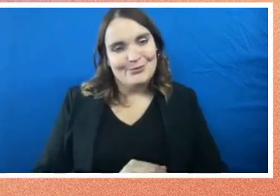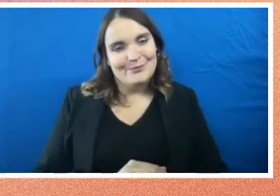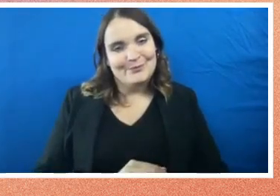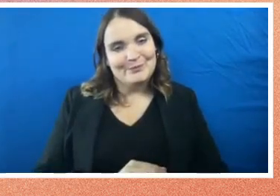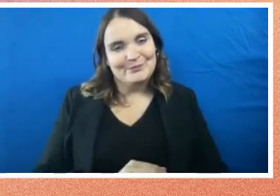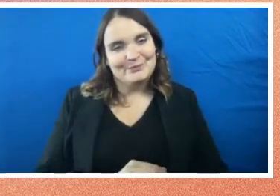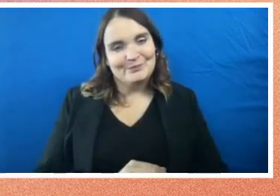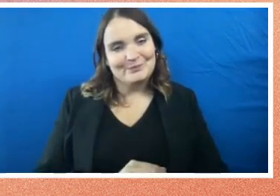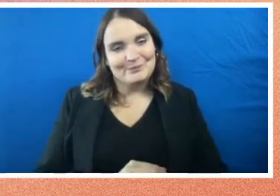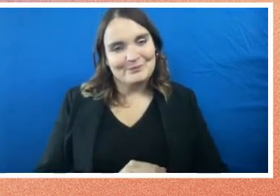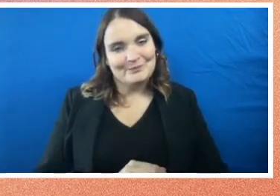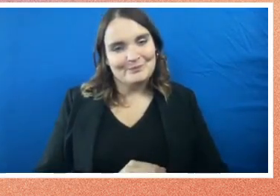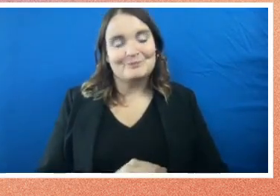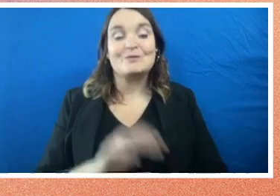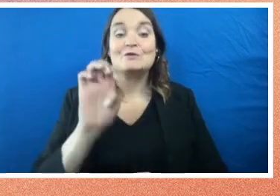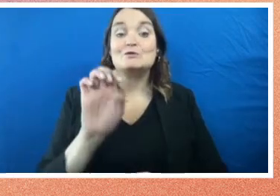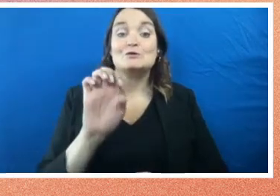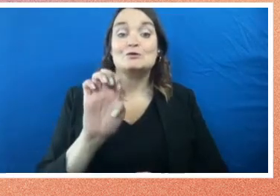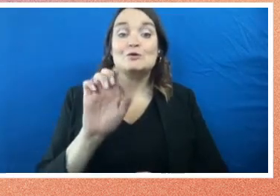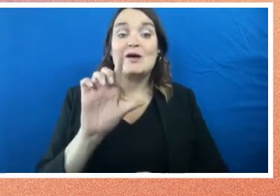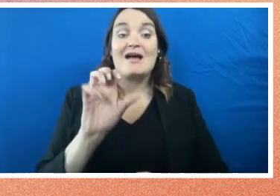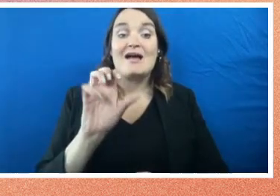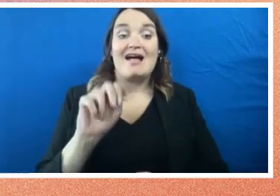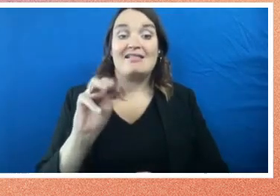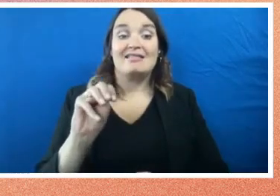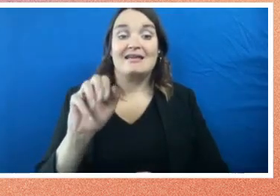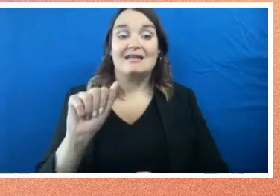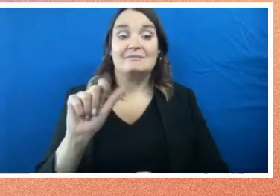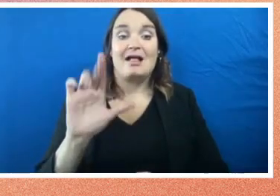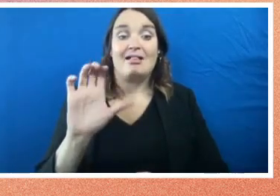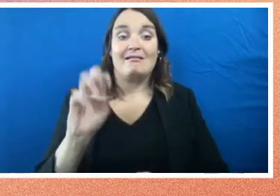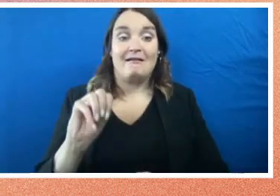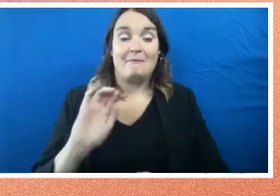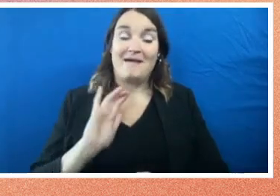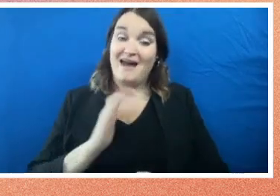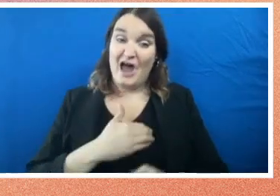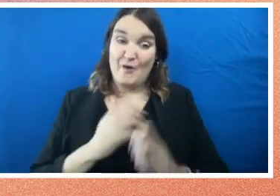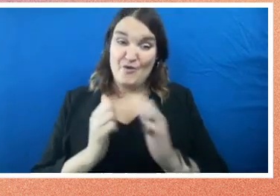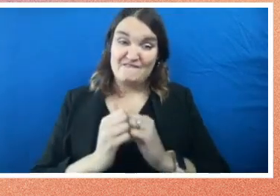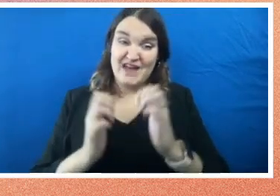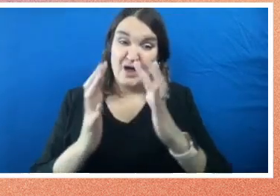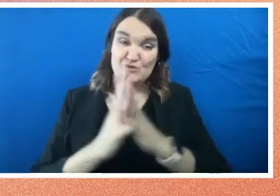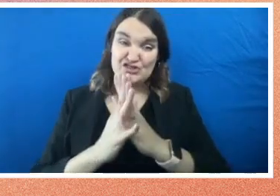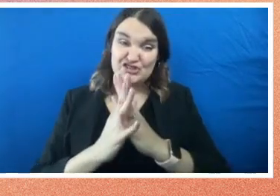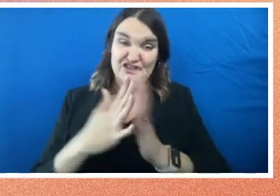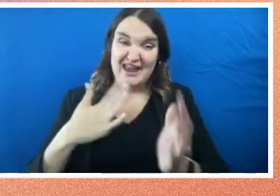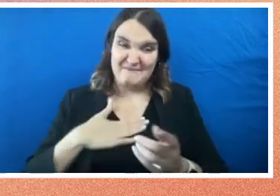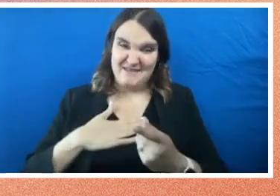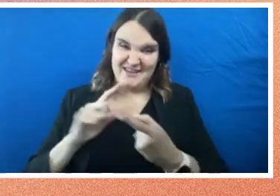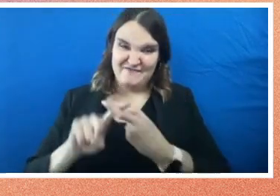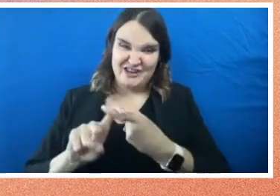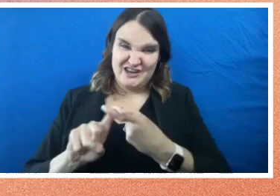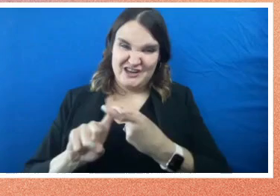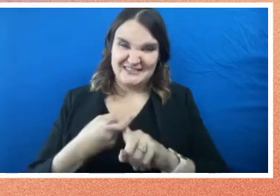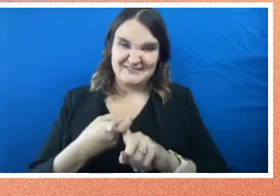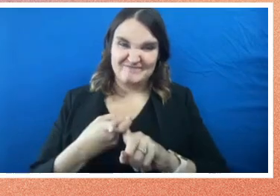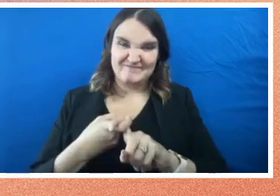To Ellen Malcolm, our founder, our champion, and my friend,